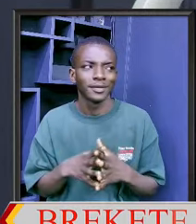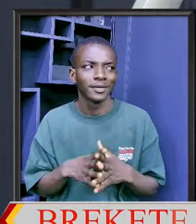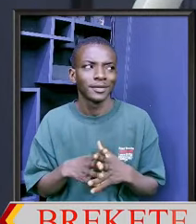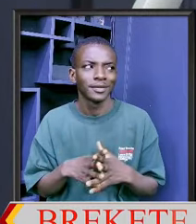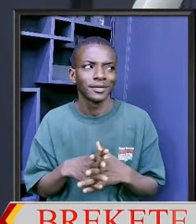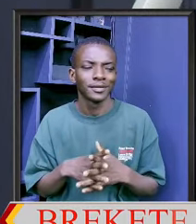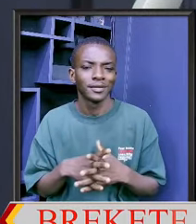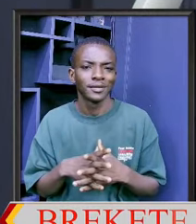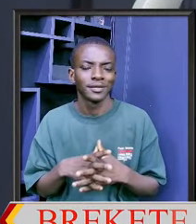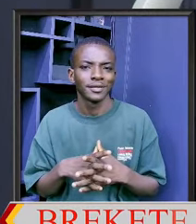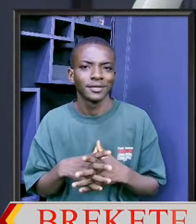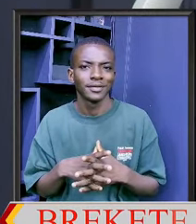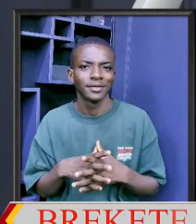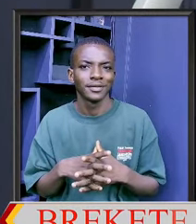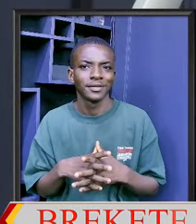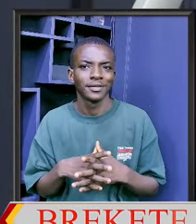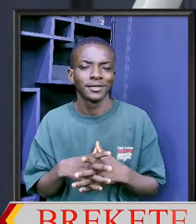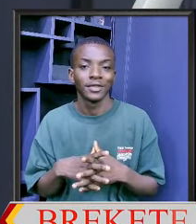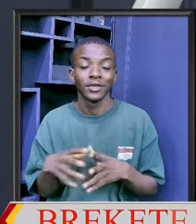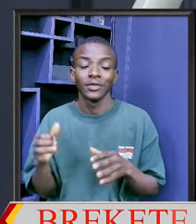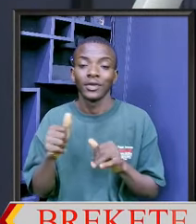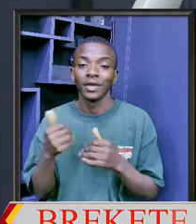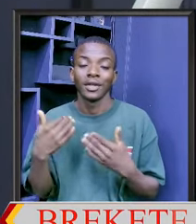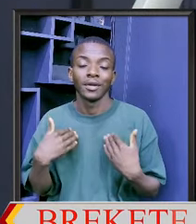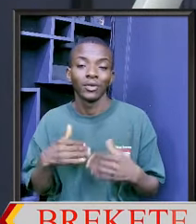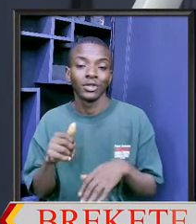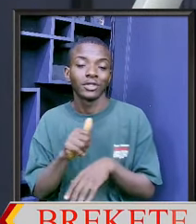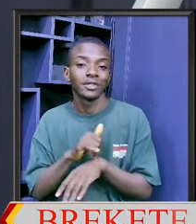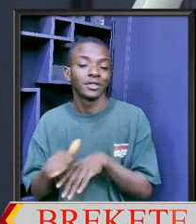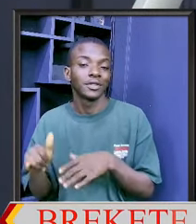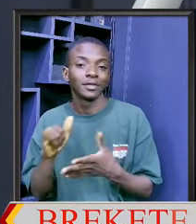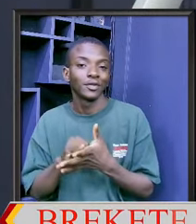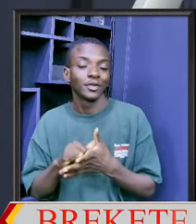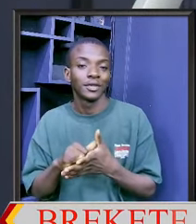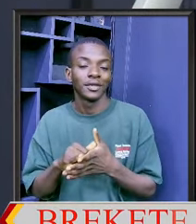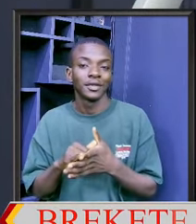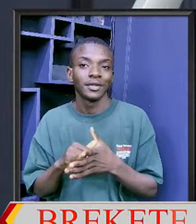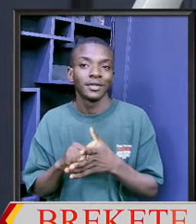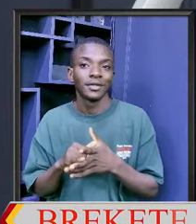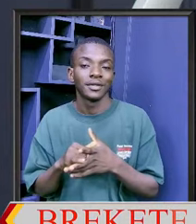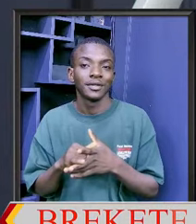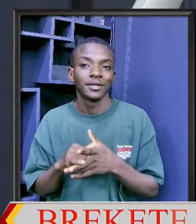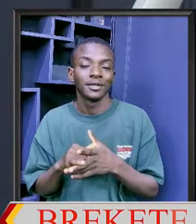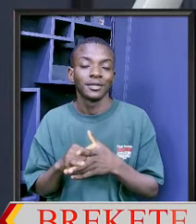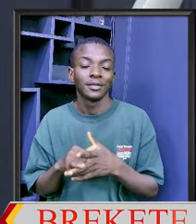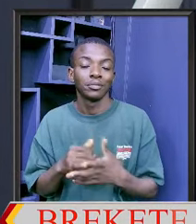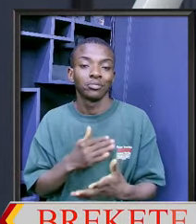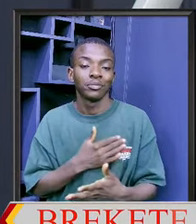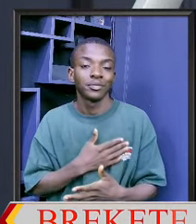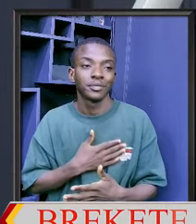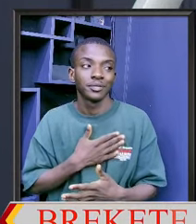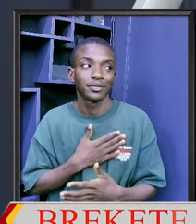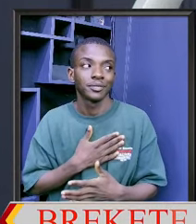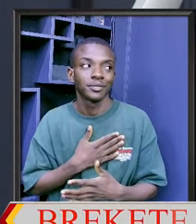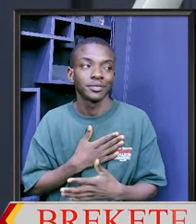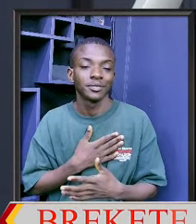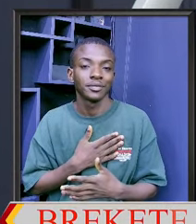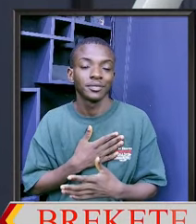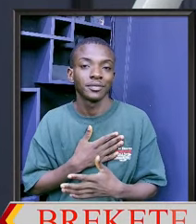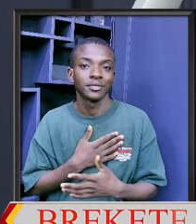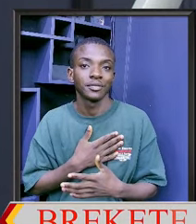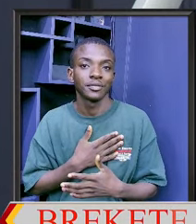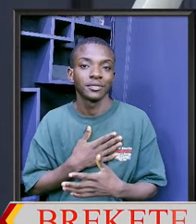Ogasa, if anybody been there deceive you, say your. No. Please. Okay.